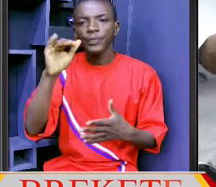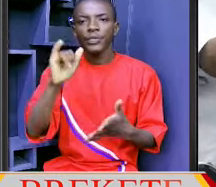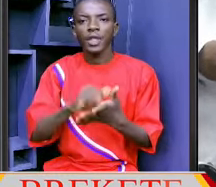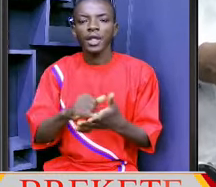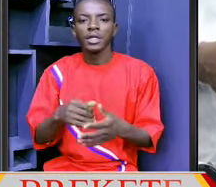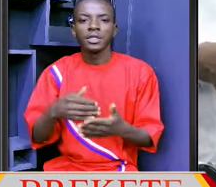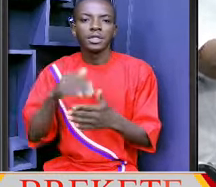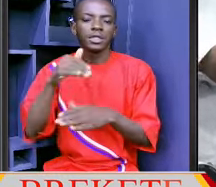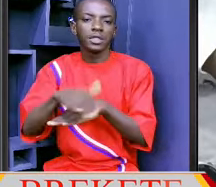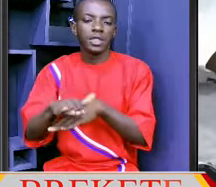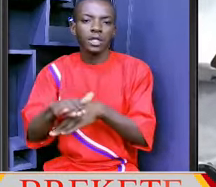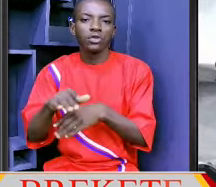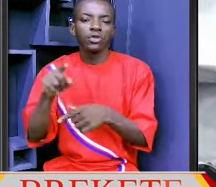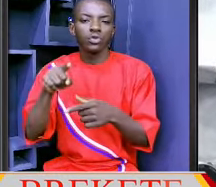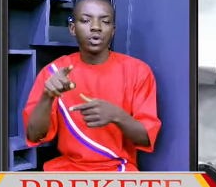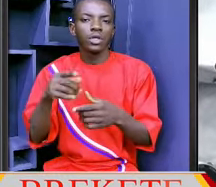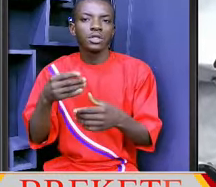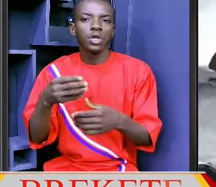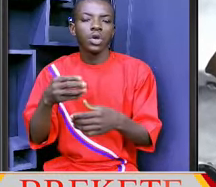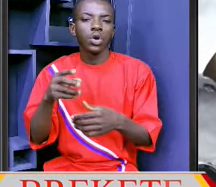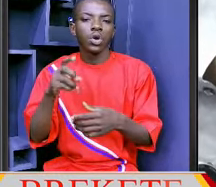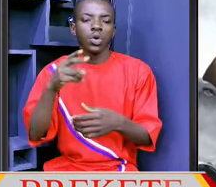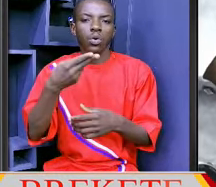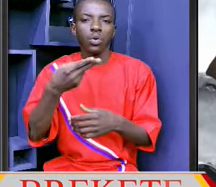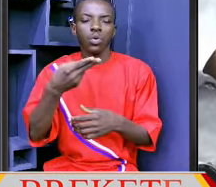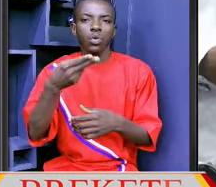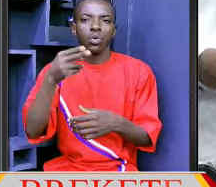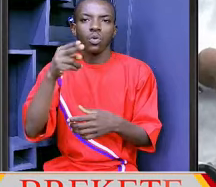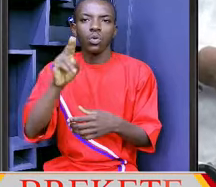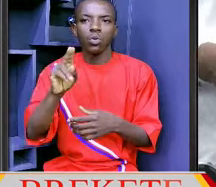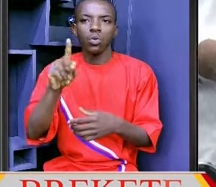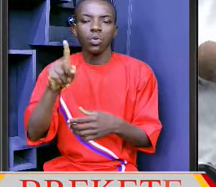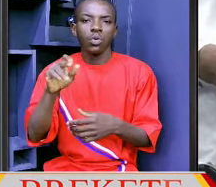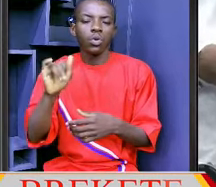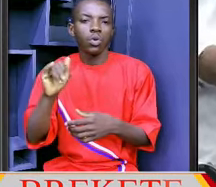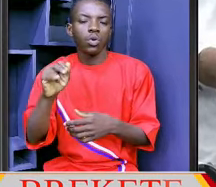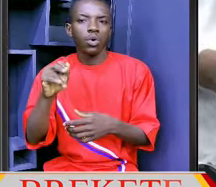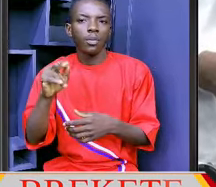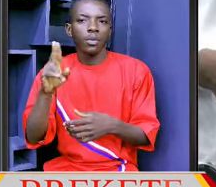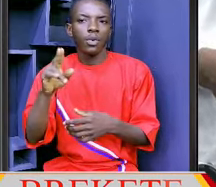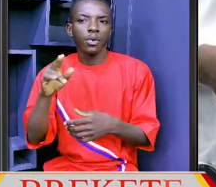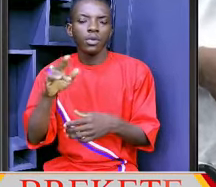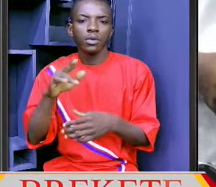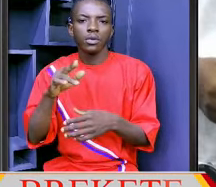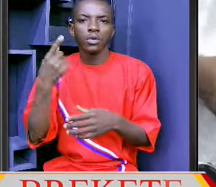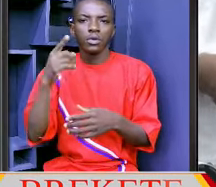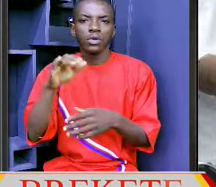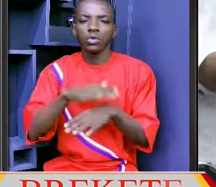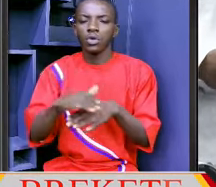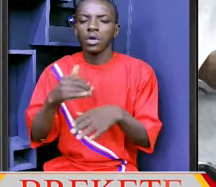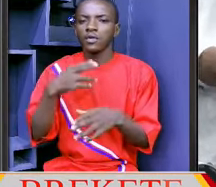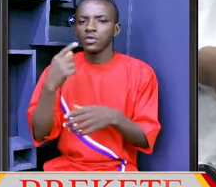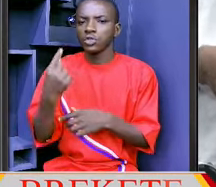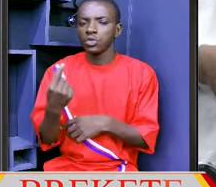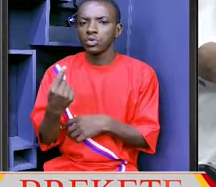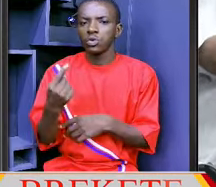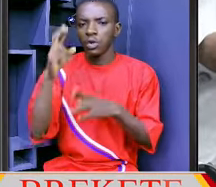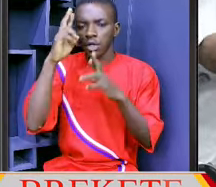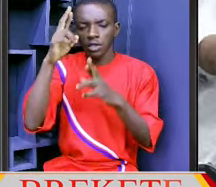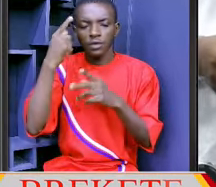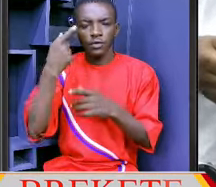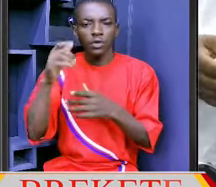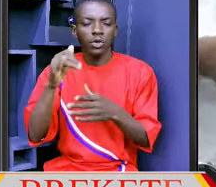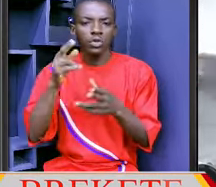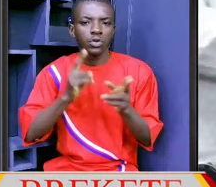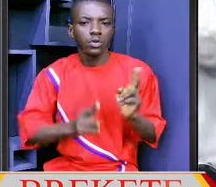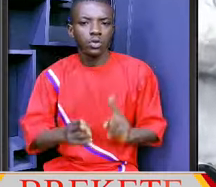they send you as a hookup material is sleep with you, you no get single respect for you as a human being. If you